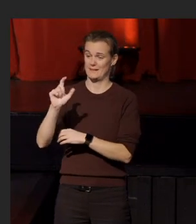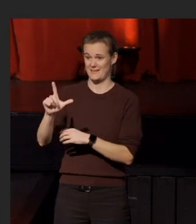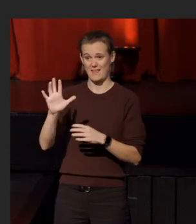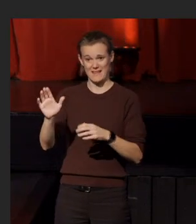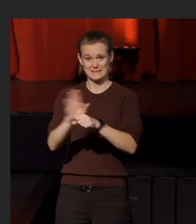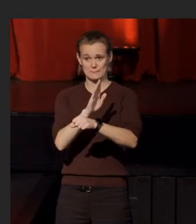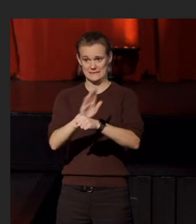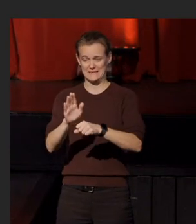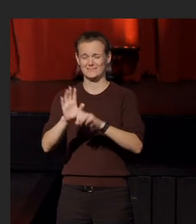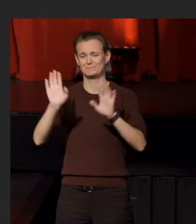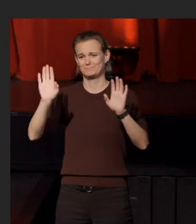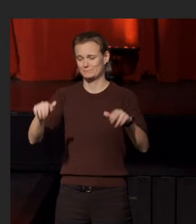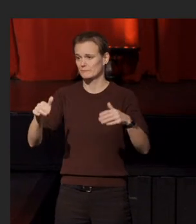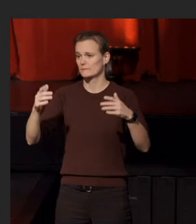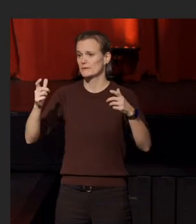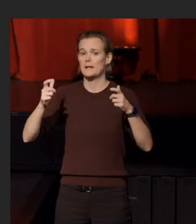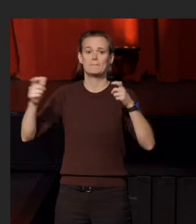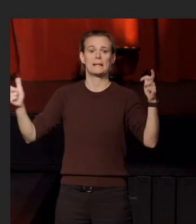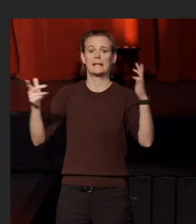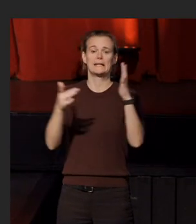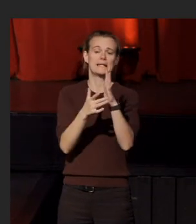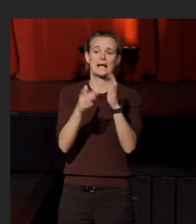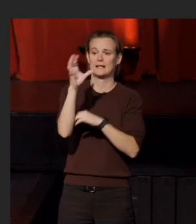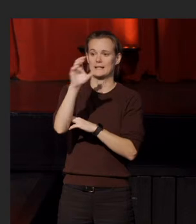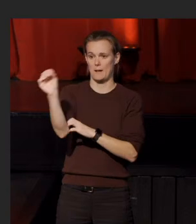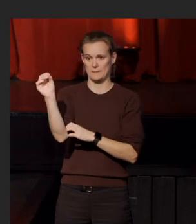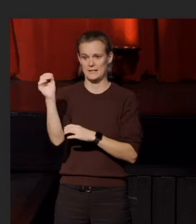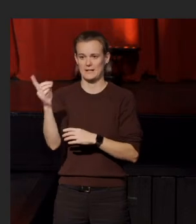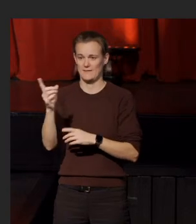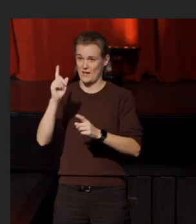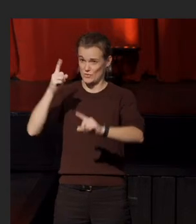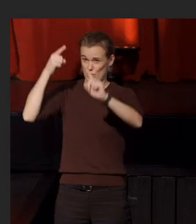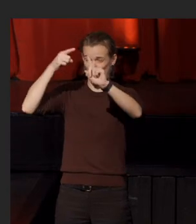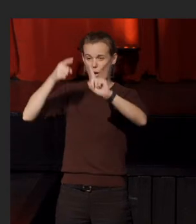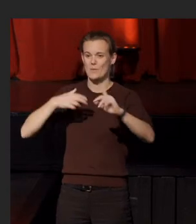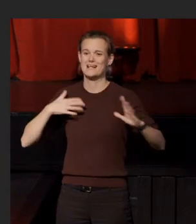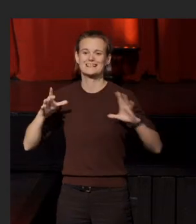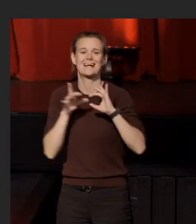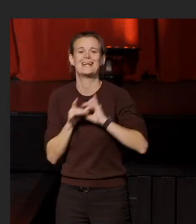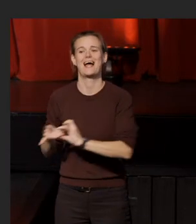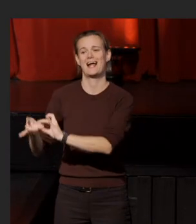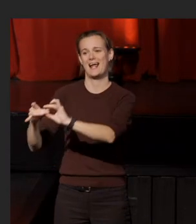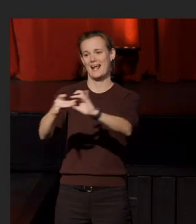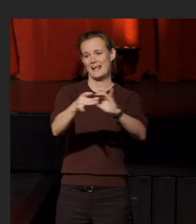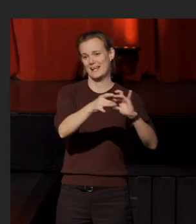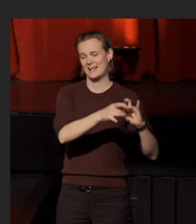describe what they're doing, connecting people worldwide, putting information at our fingertips,